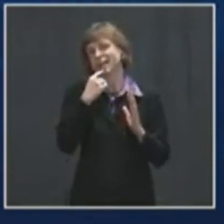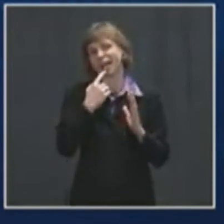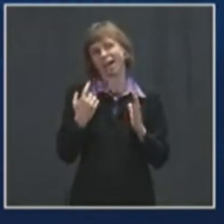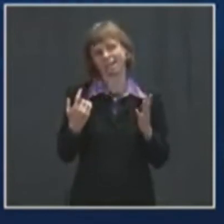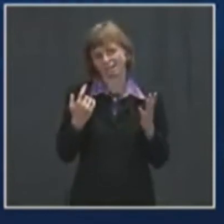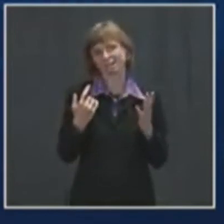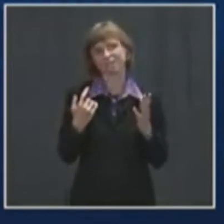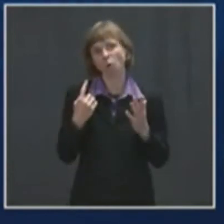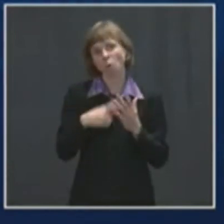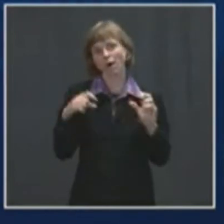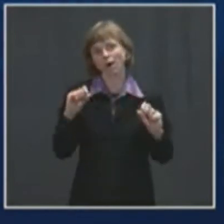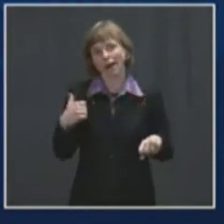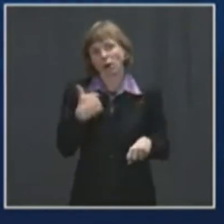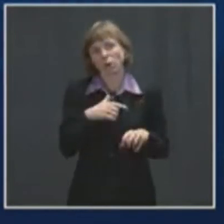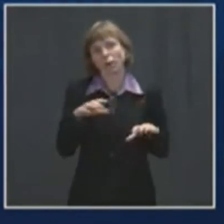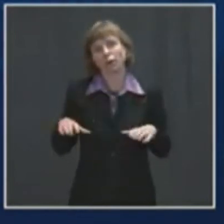Masking,